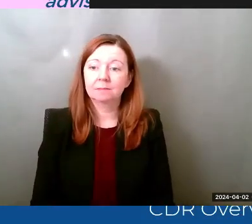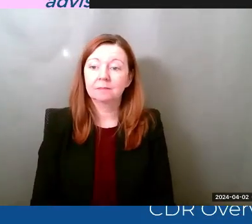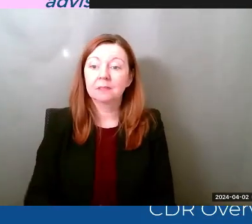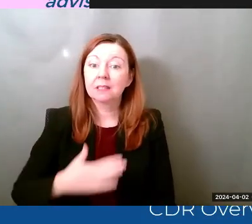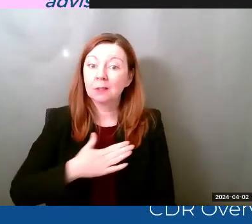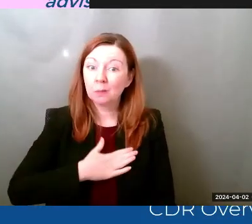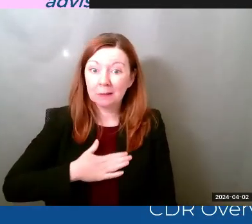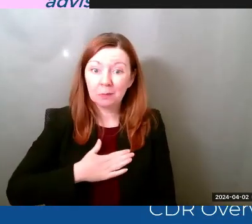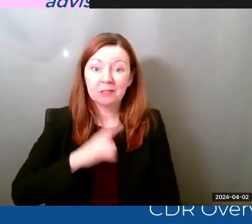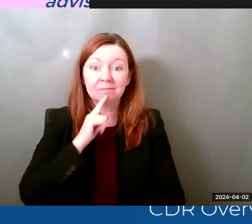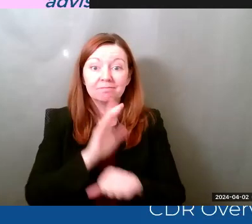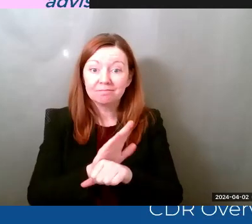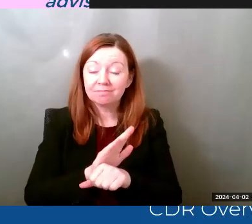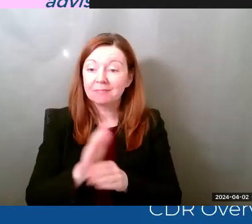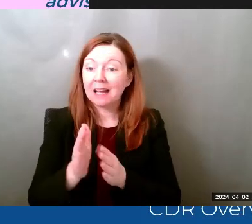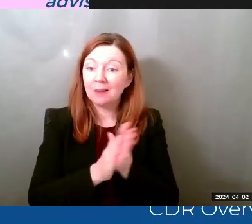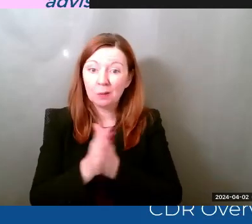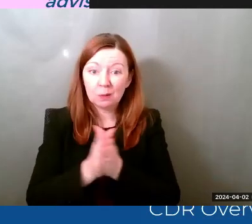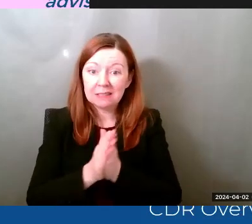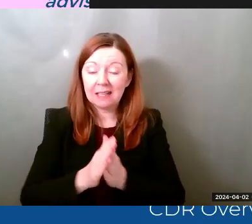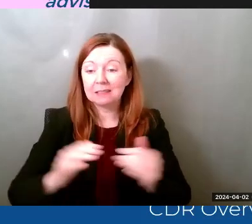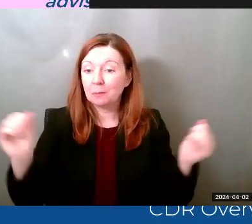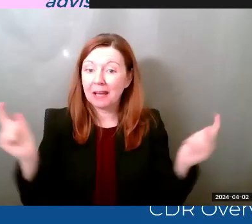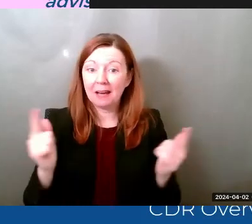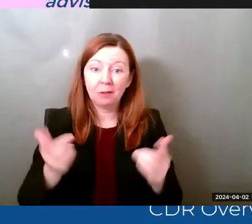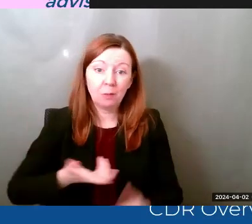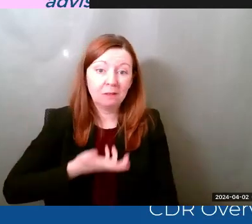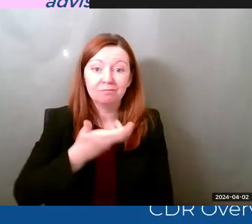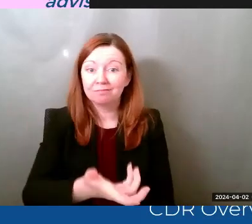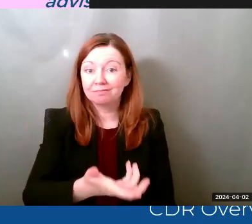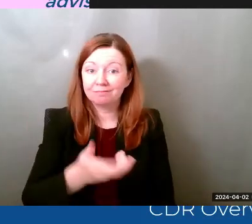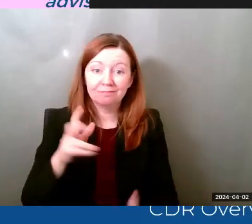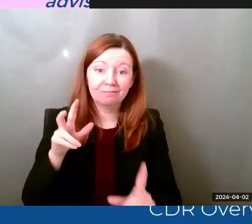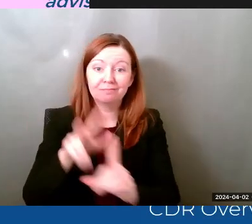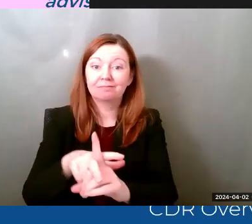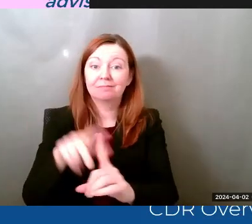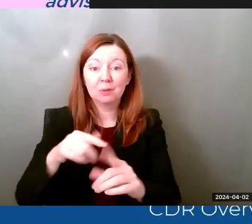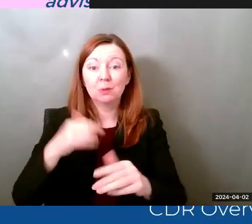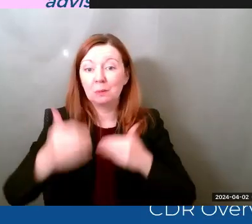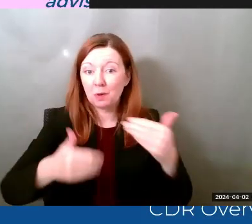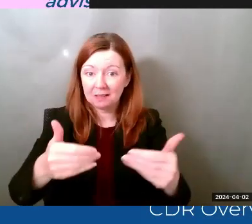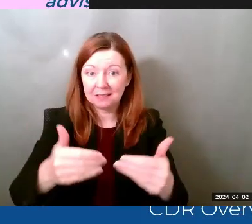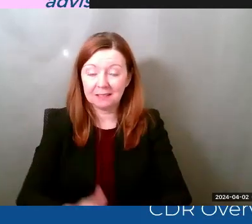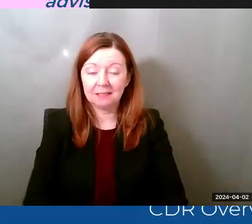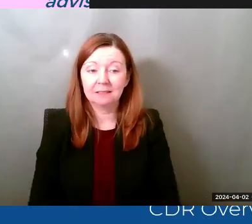the dedication and enthusiasm everyone is bringing to this process.